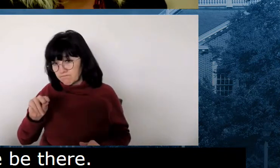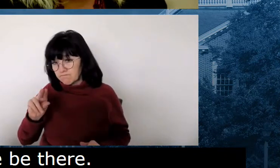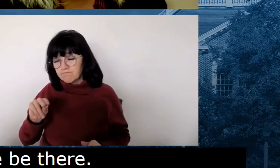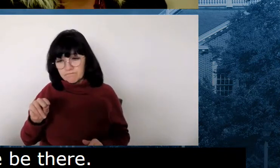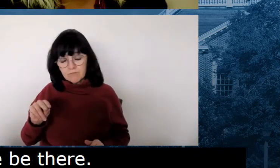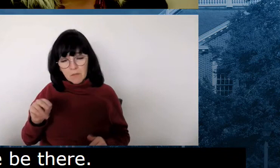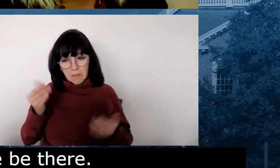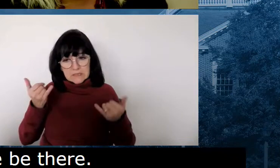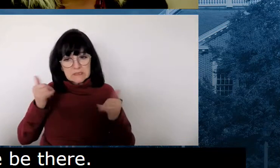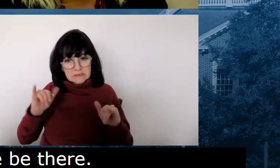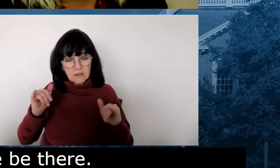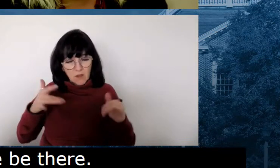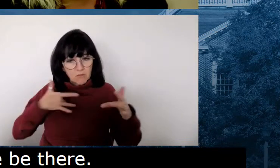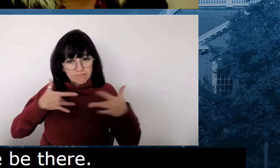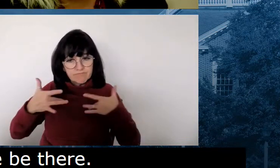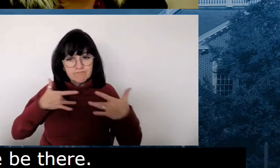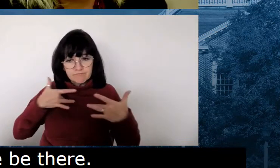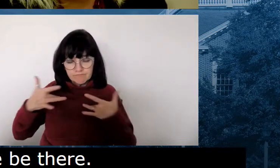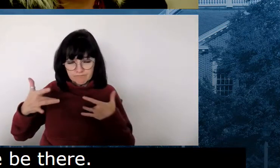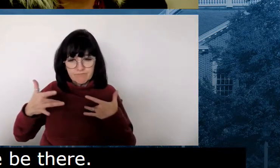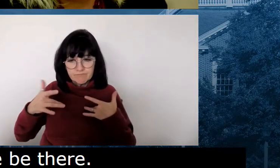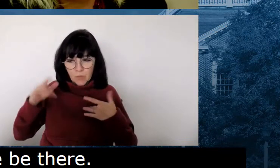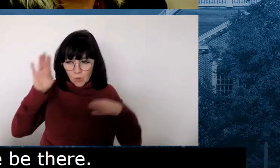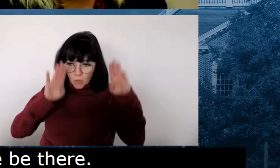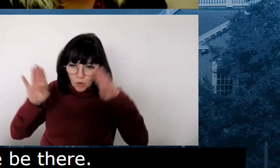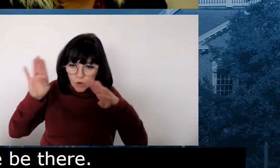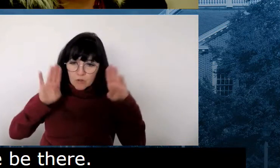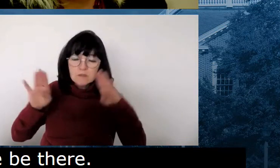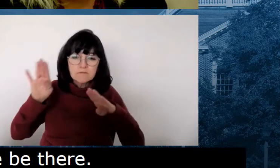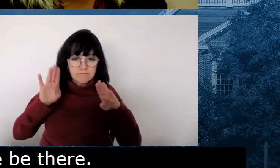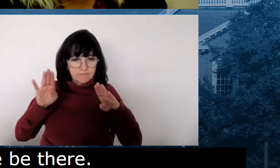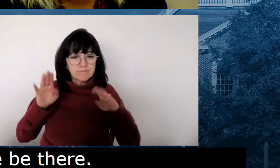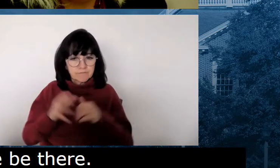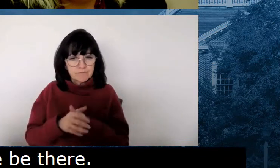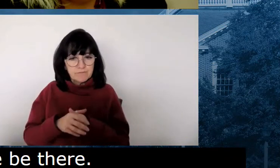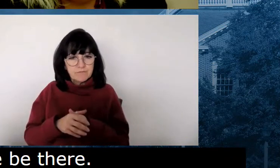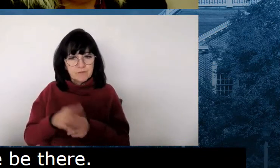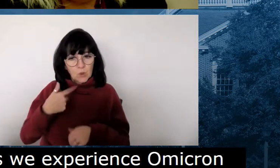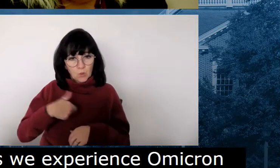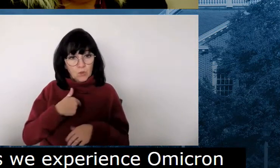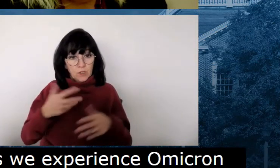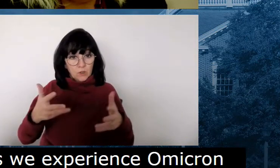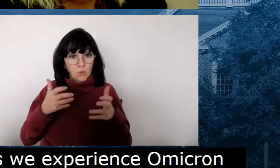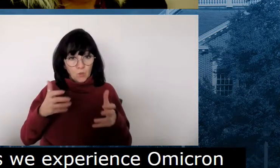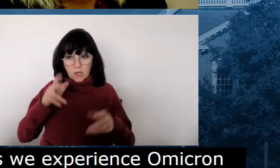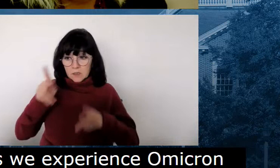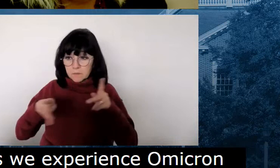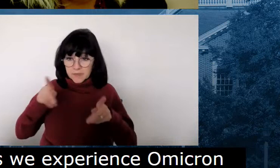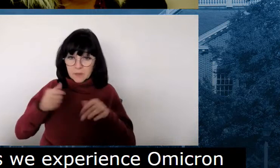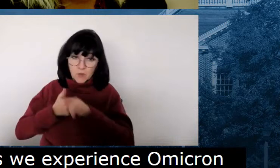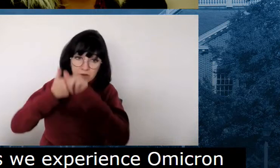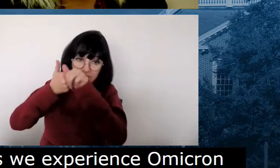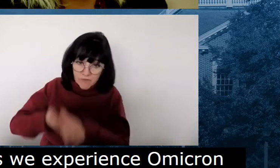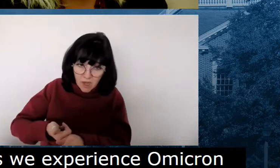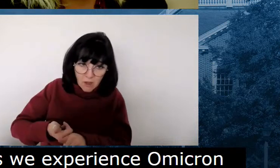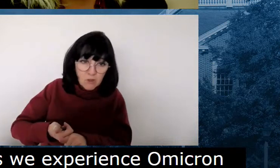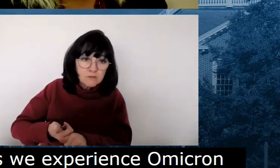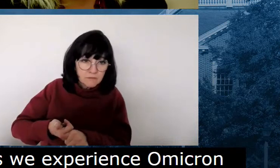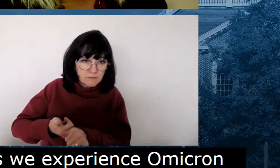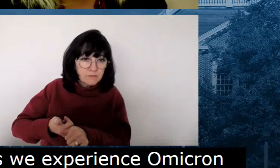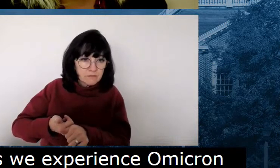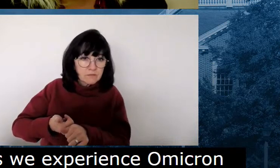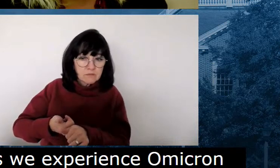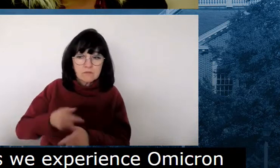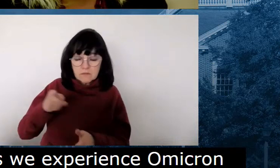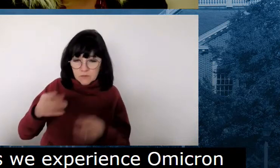So fundamentally, it's about trying to get people to follow what we know are mitigation efforts that work, wearing a mask,